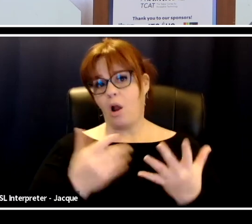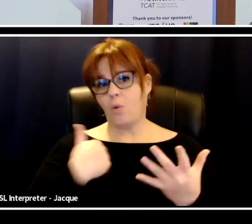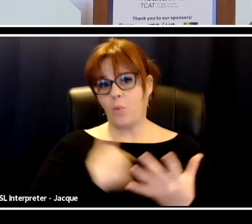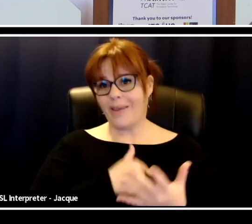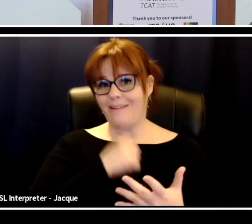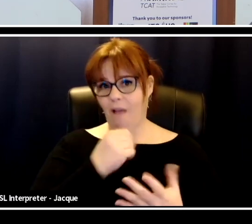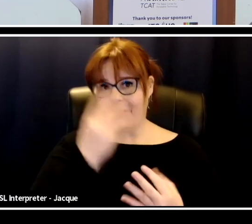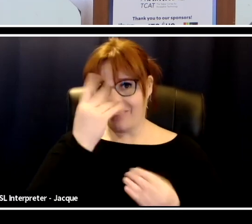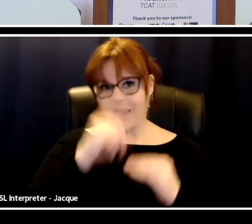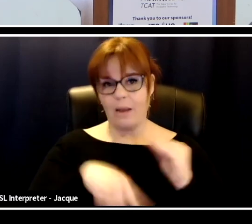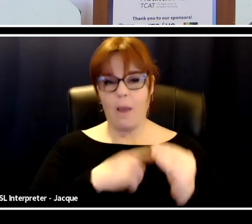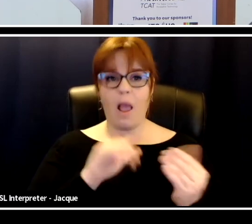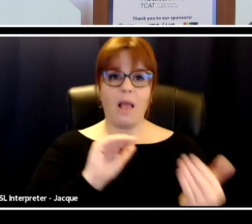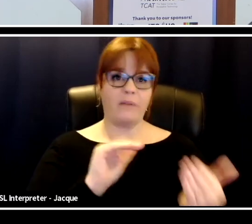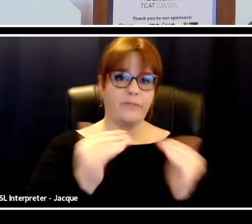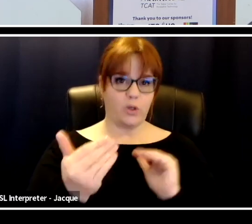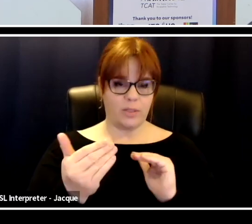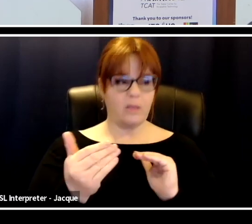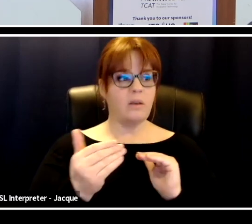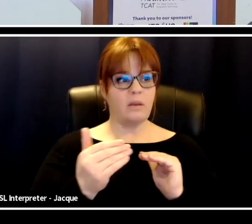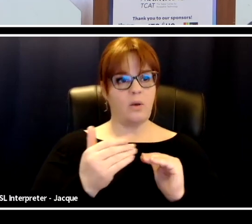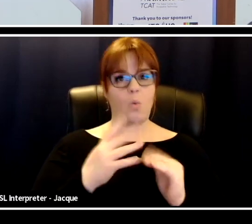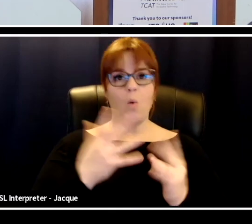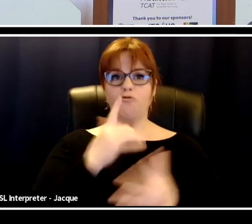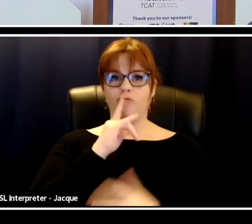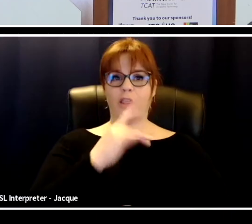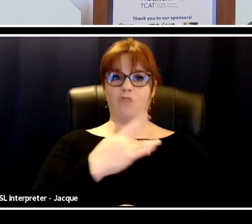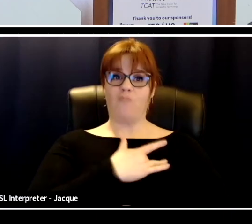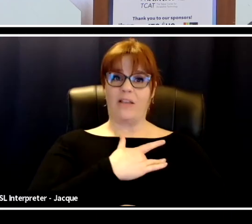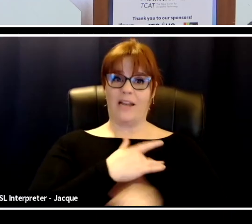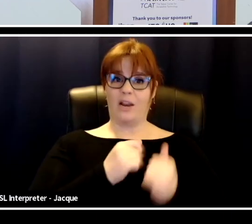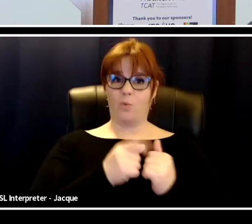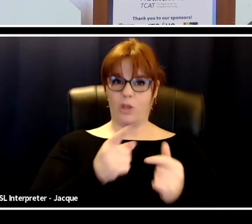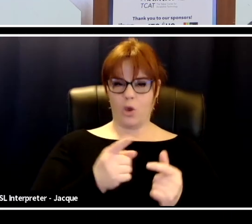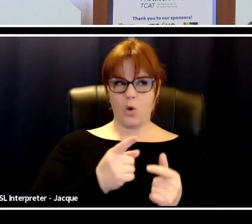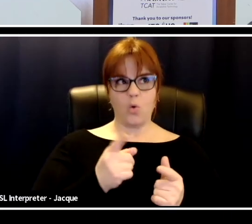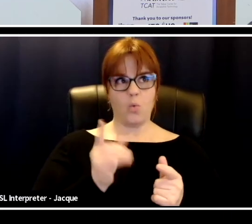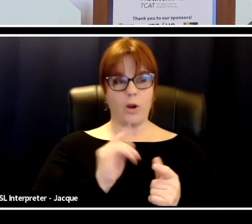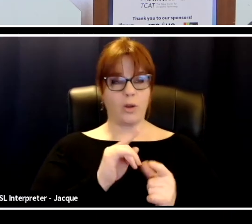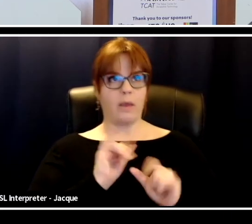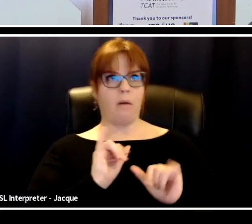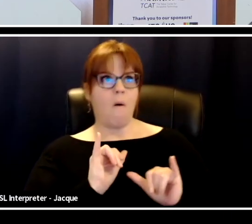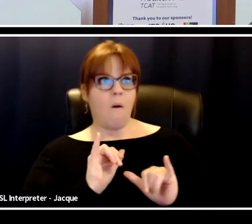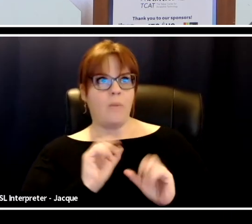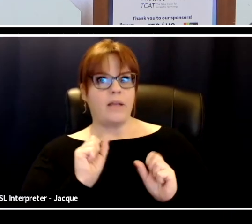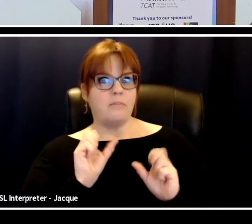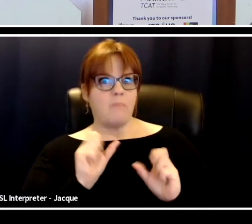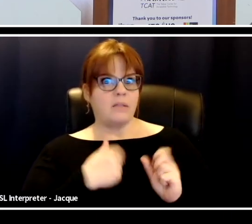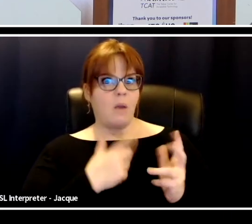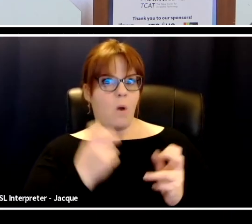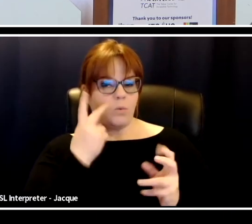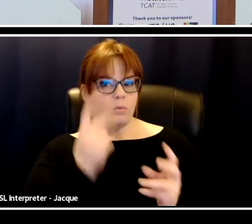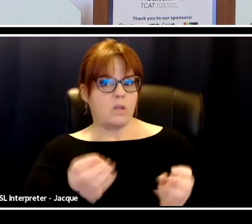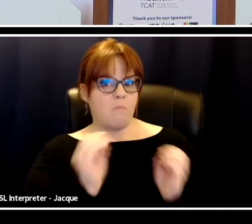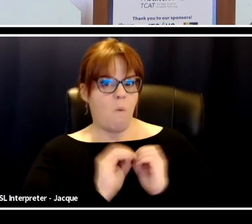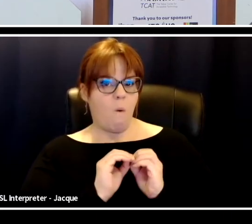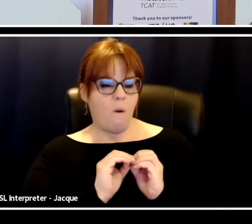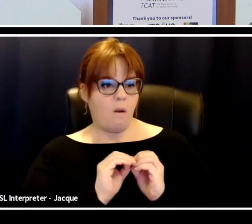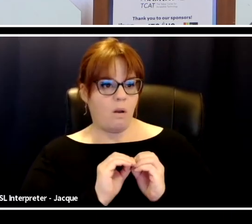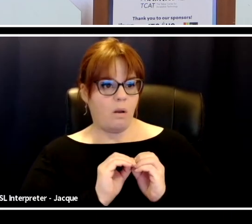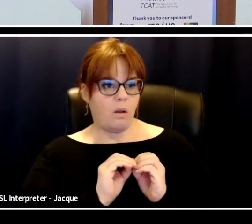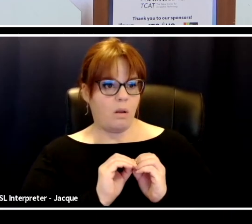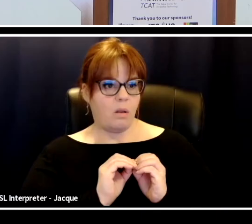or conversely really resonated with you and you're like, that's amazing, I'd like to see more of that, please. So we'll be